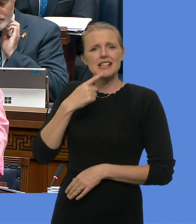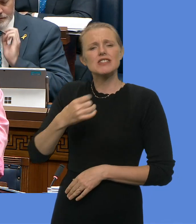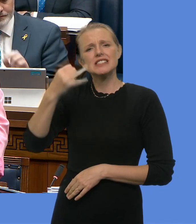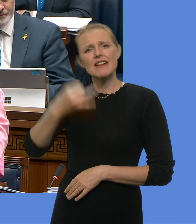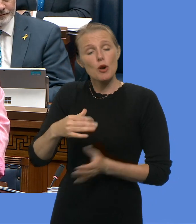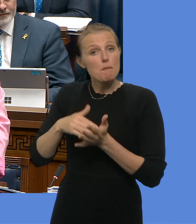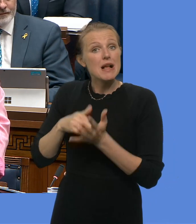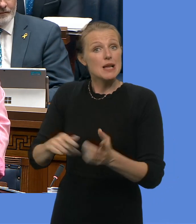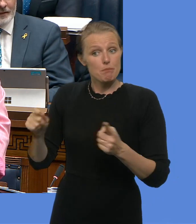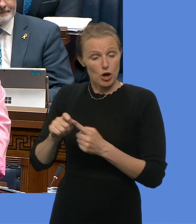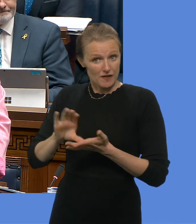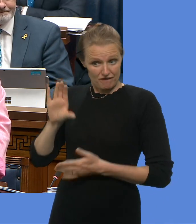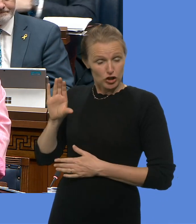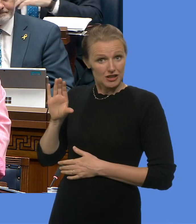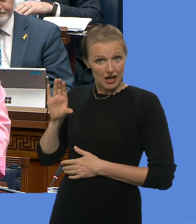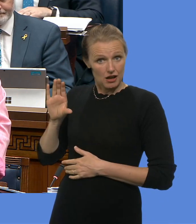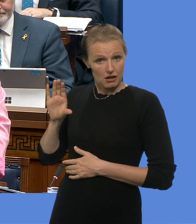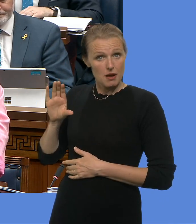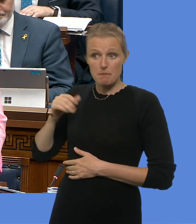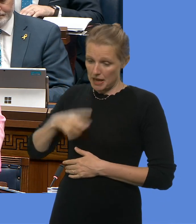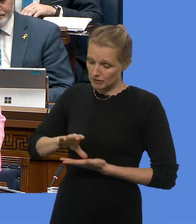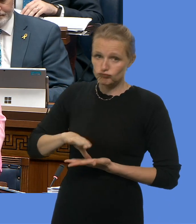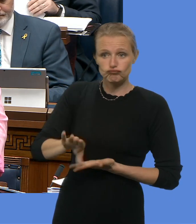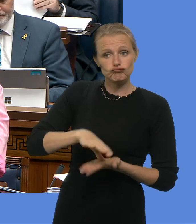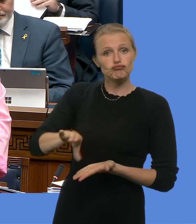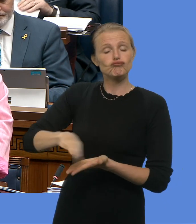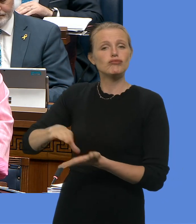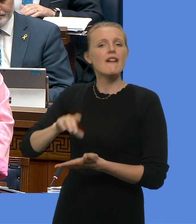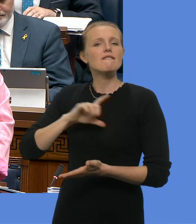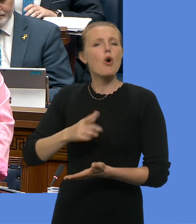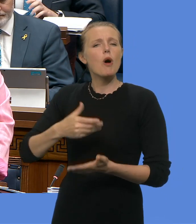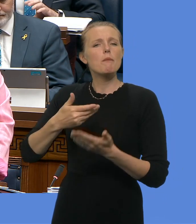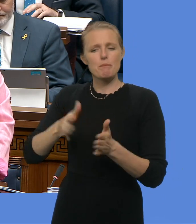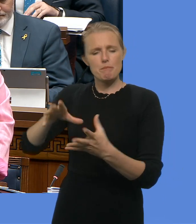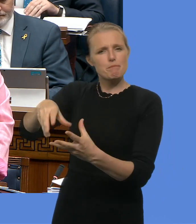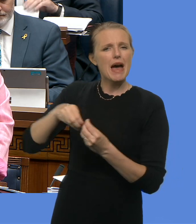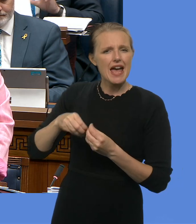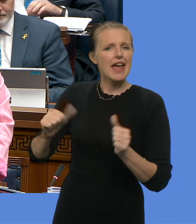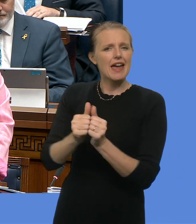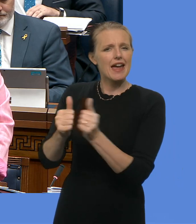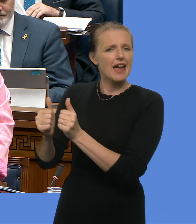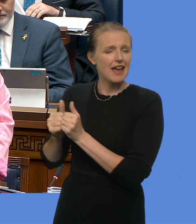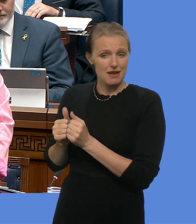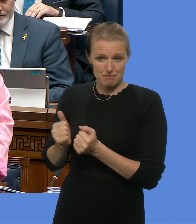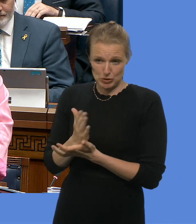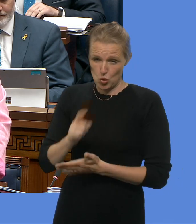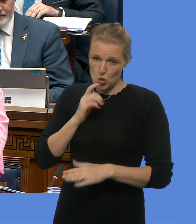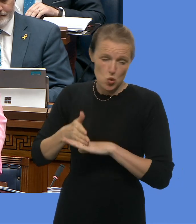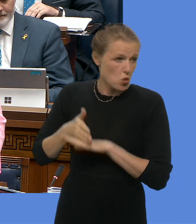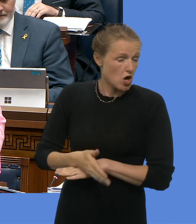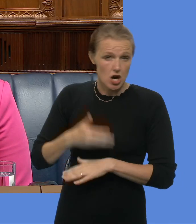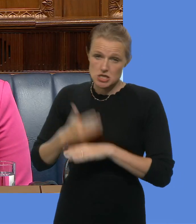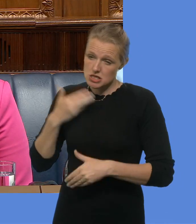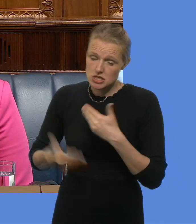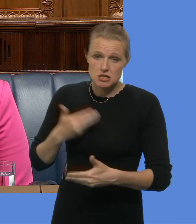of funding out in terms of public sector pay settlements going into the pockets of hard-working public